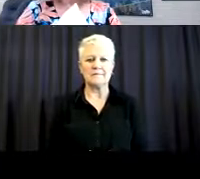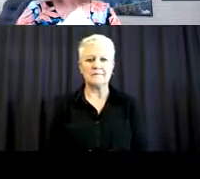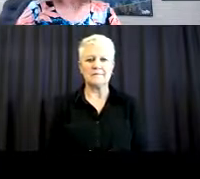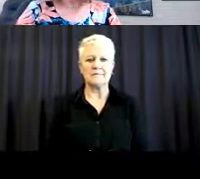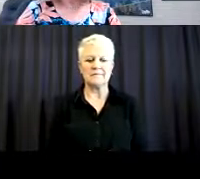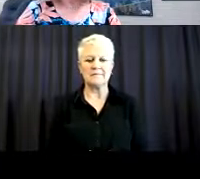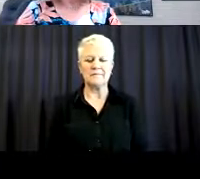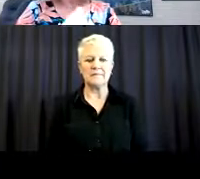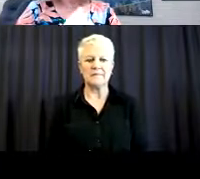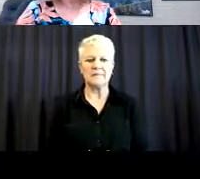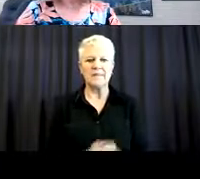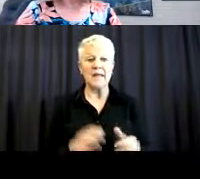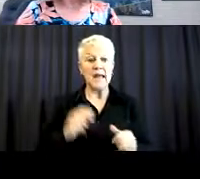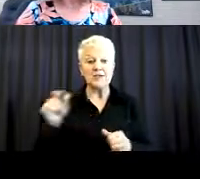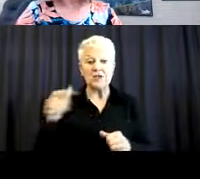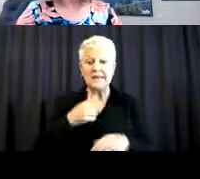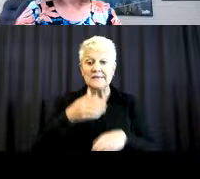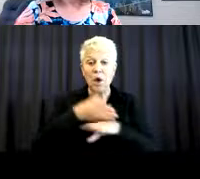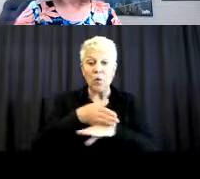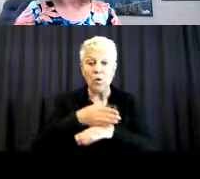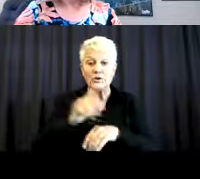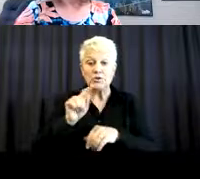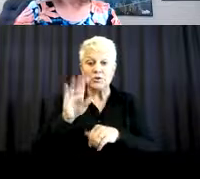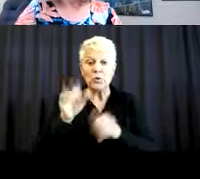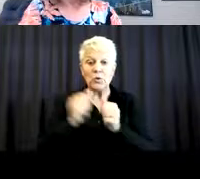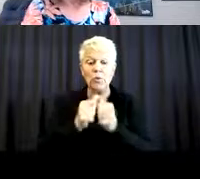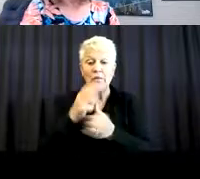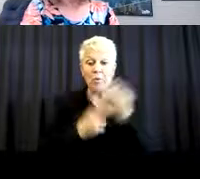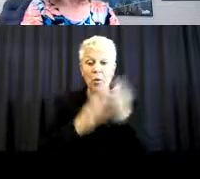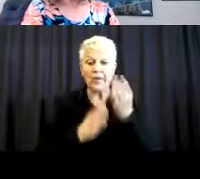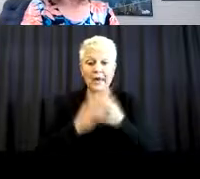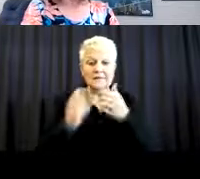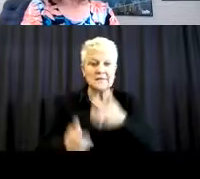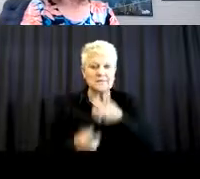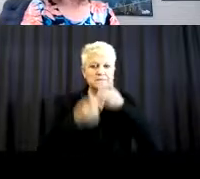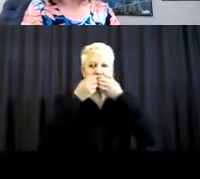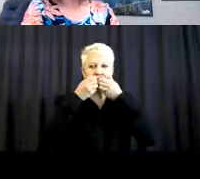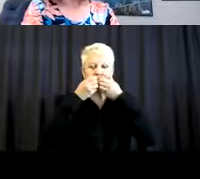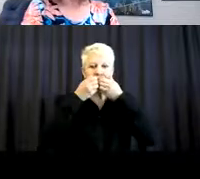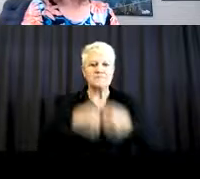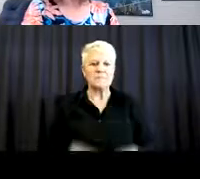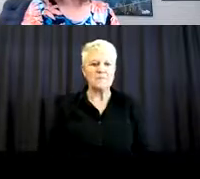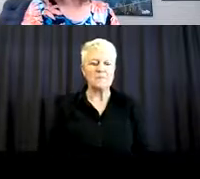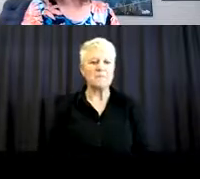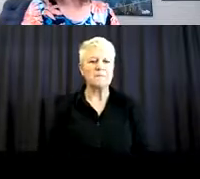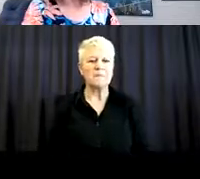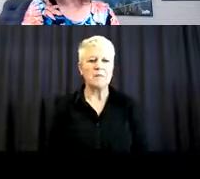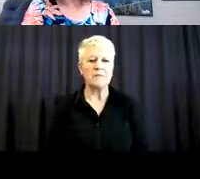She grasps a wooden tube with both hands and brings it to her mouth.